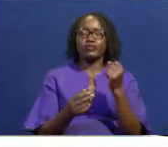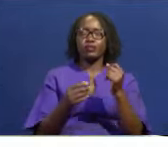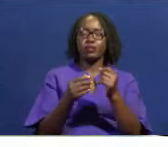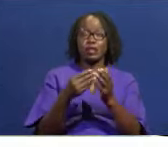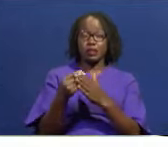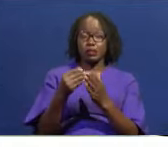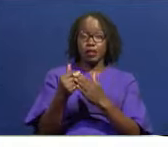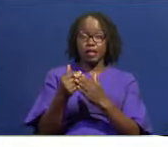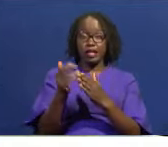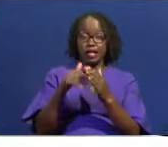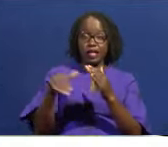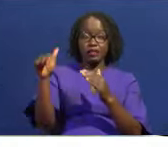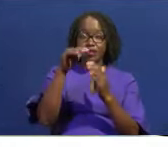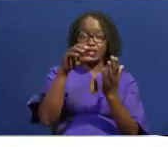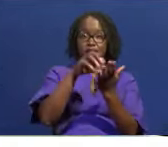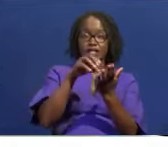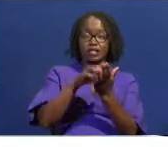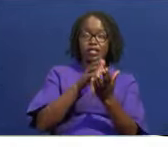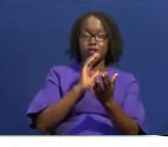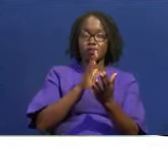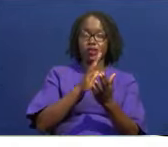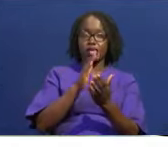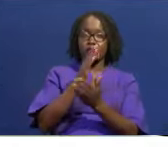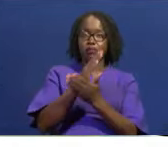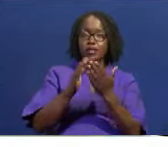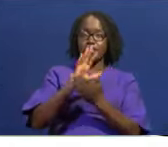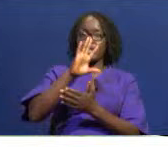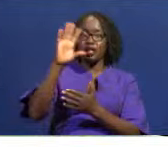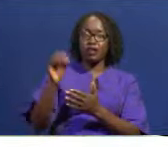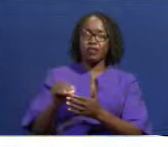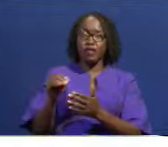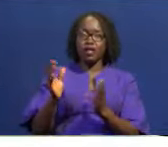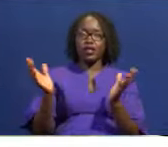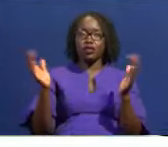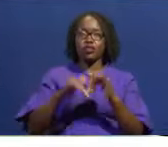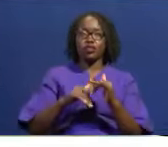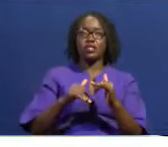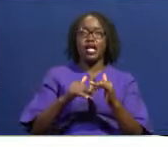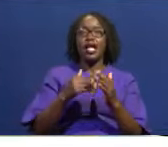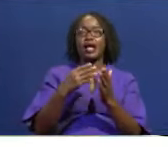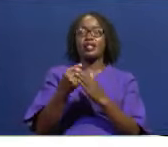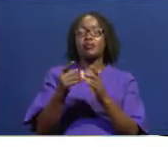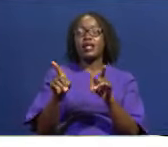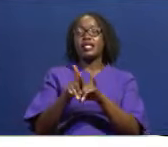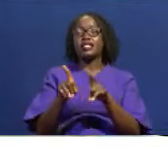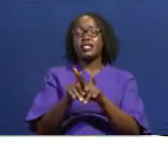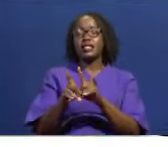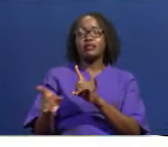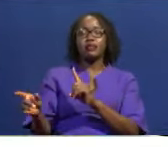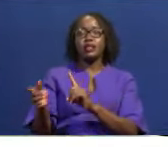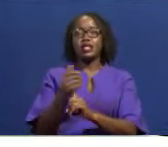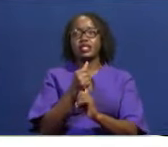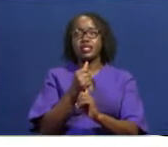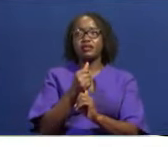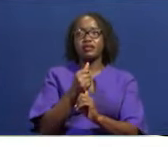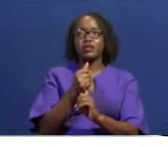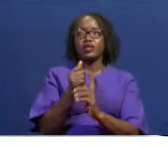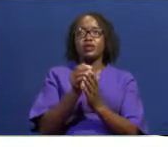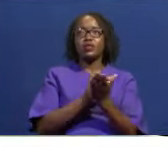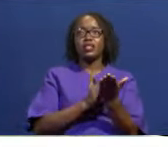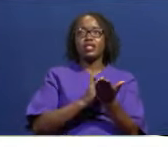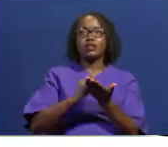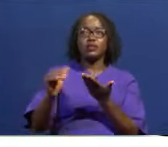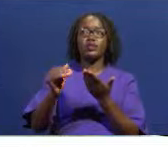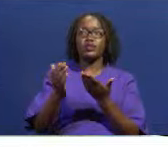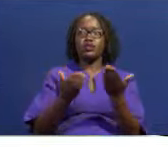stage. Speakers at the Pan-African Synergy Conference say the common currency dream, once achieved alongside the elimination